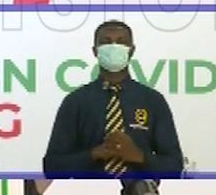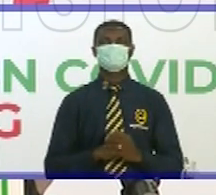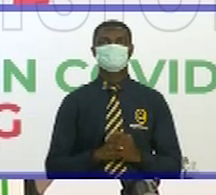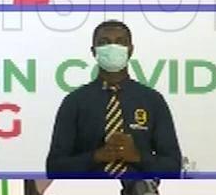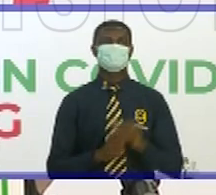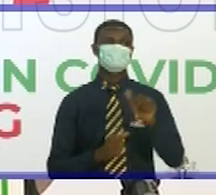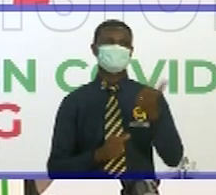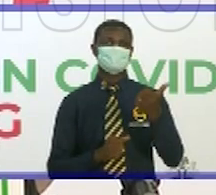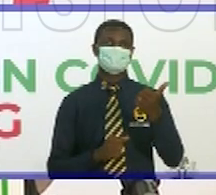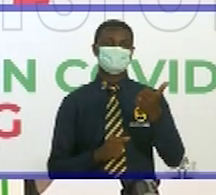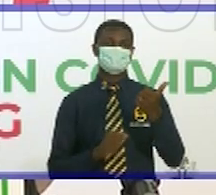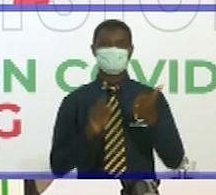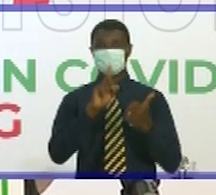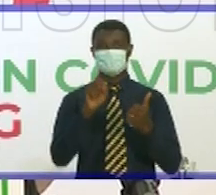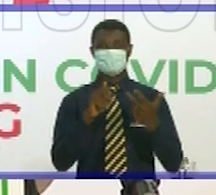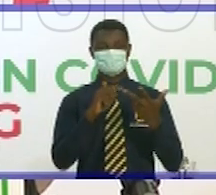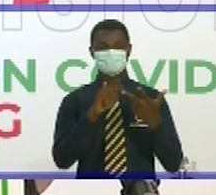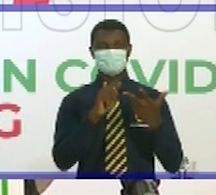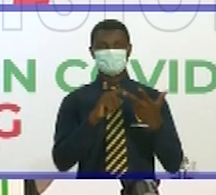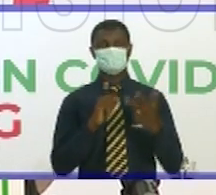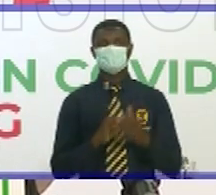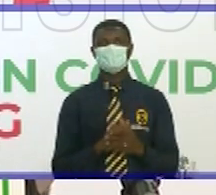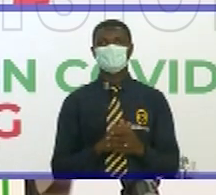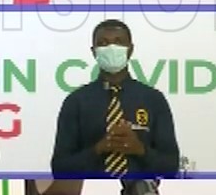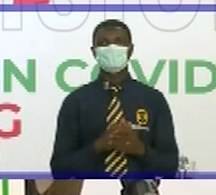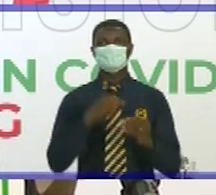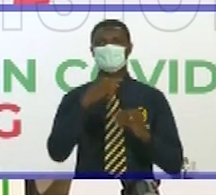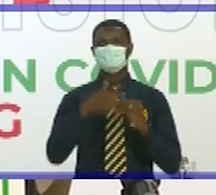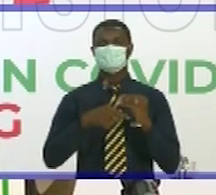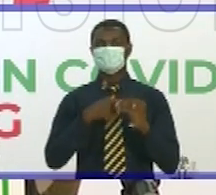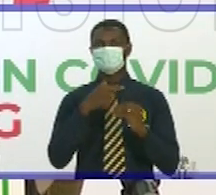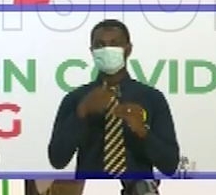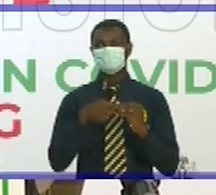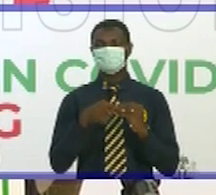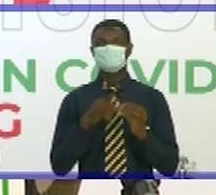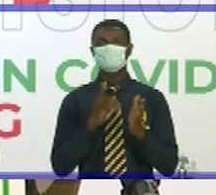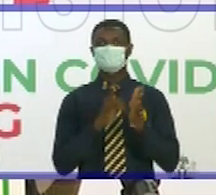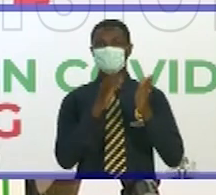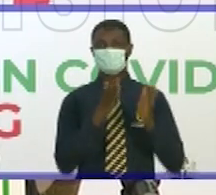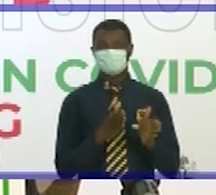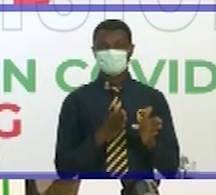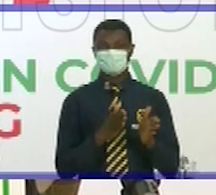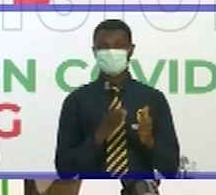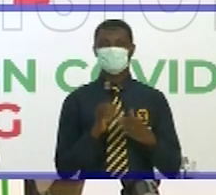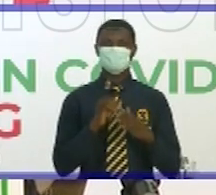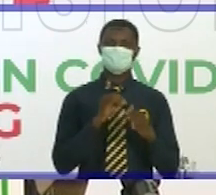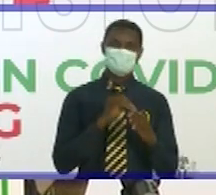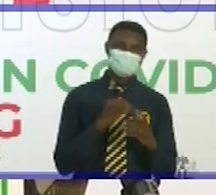ibere keta ni nipa awon dokita abi awon